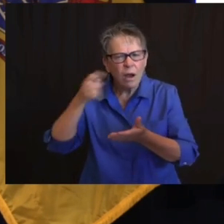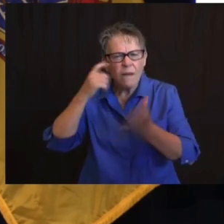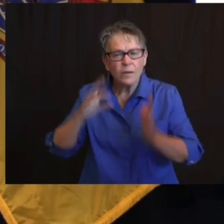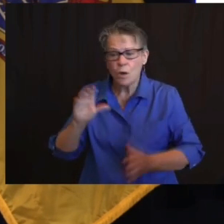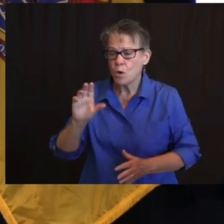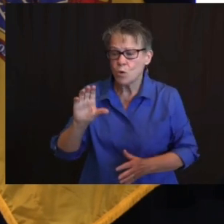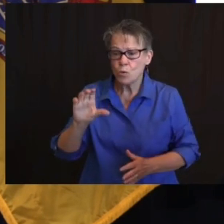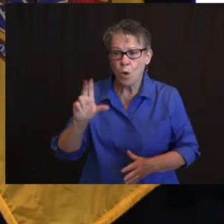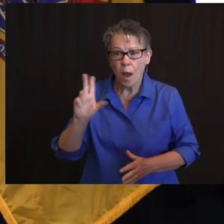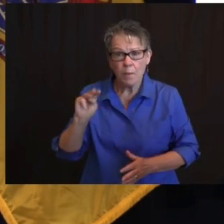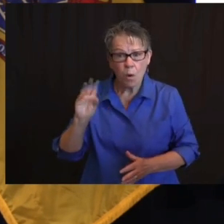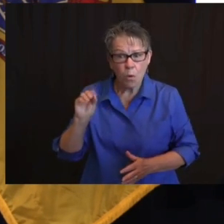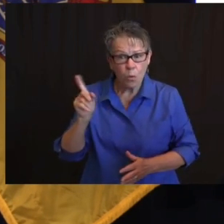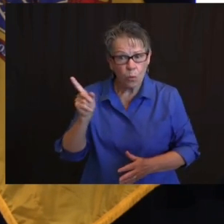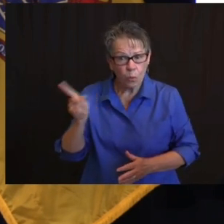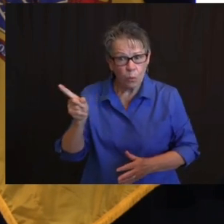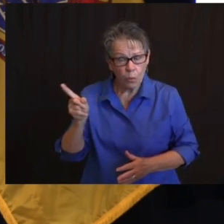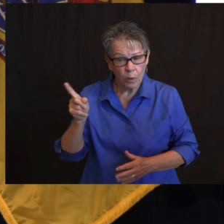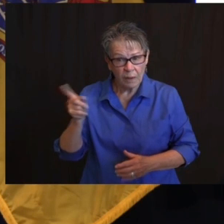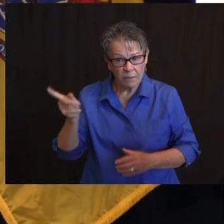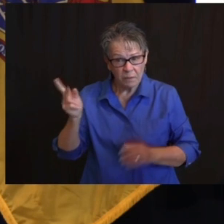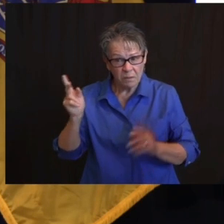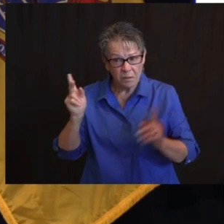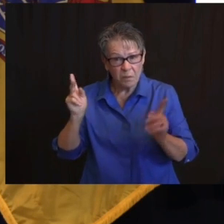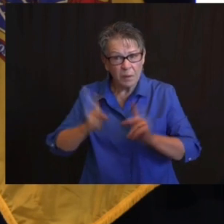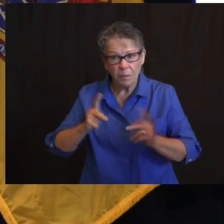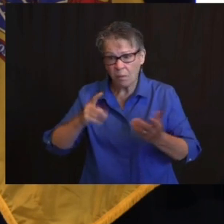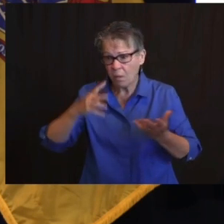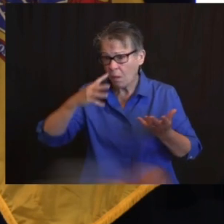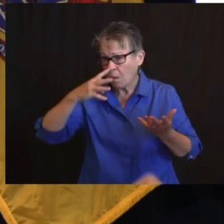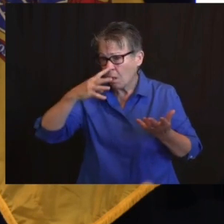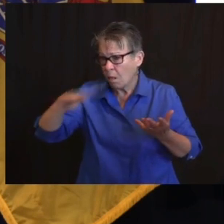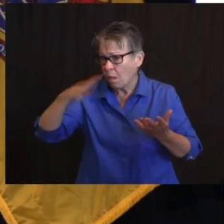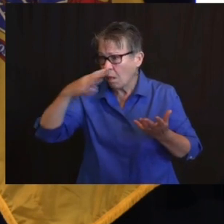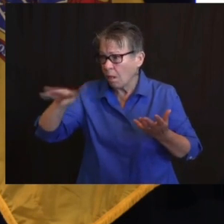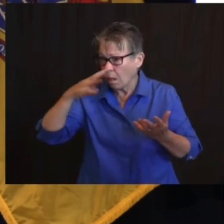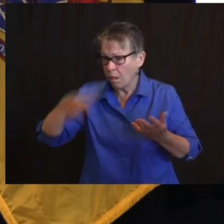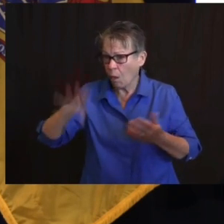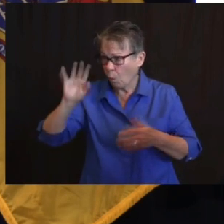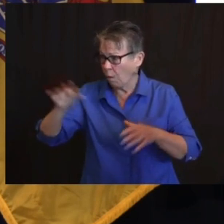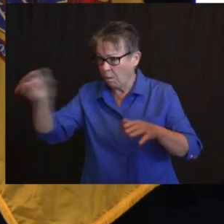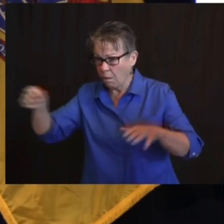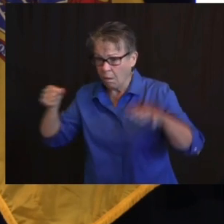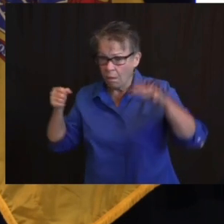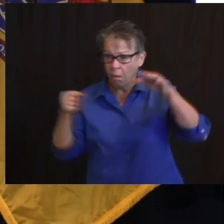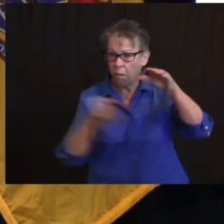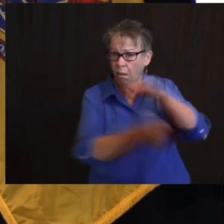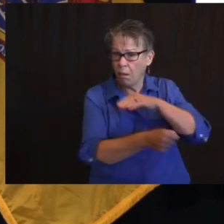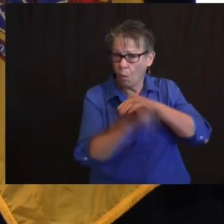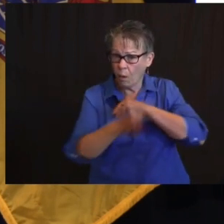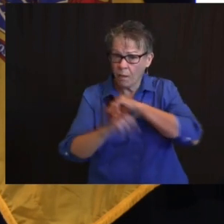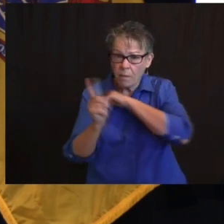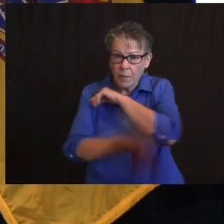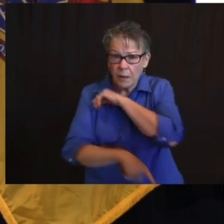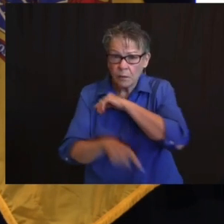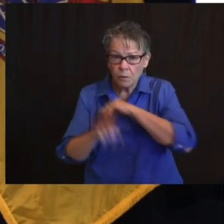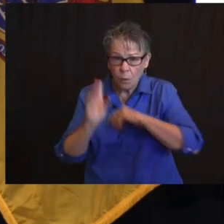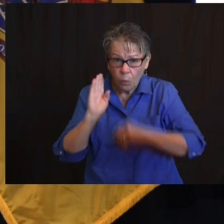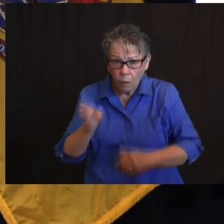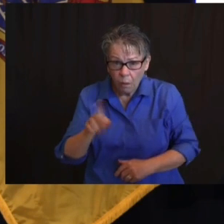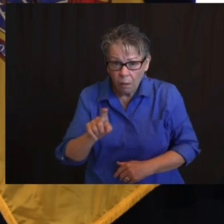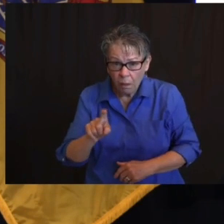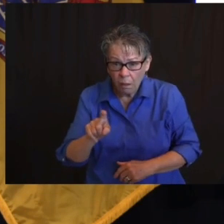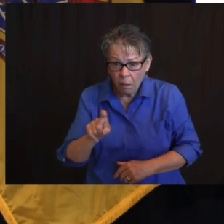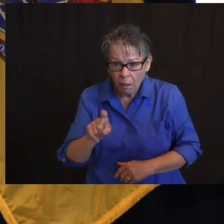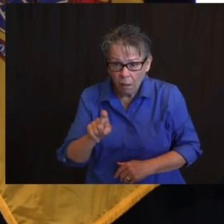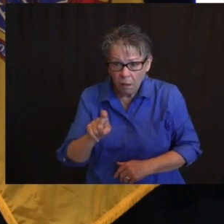defy the quarantining will be subject to fines. Is there anything like that brewing for New Jersey? No, I mean, as I mentioned earlier, Judy